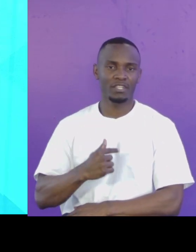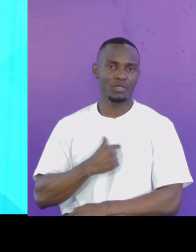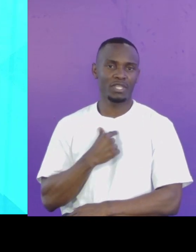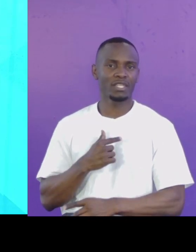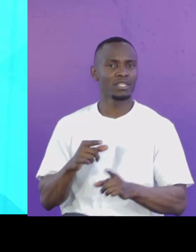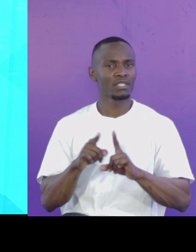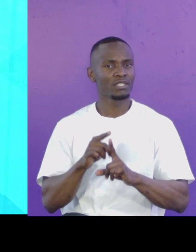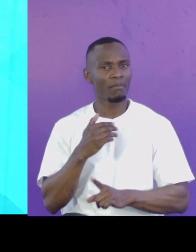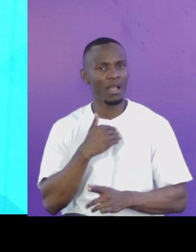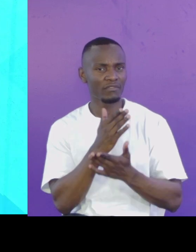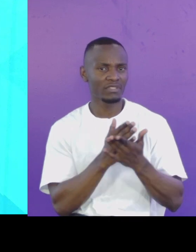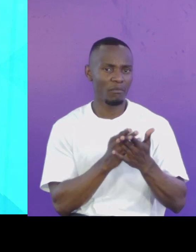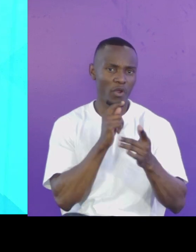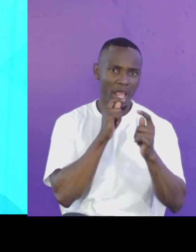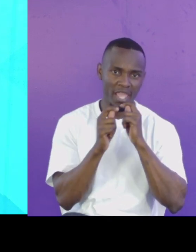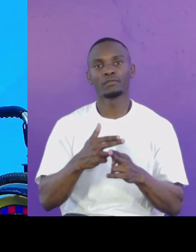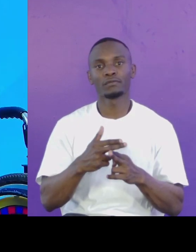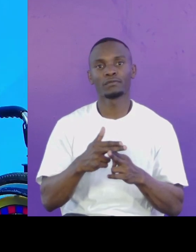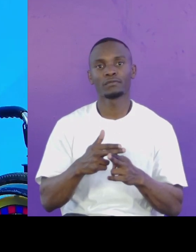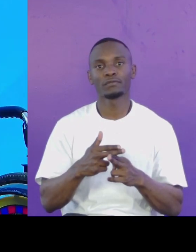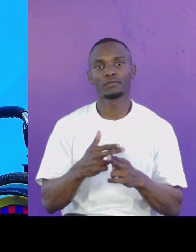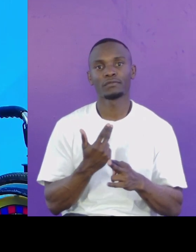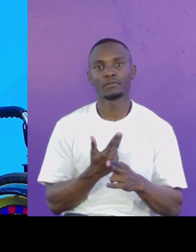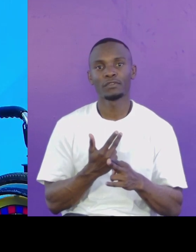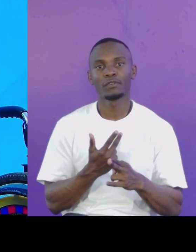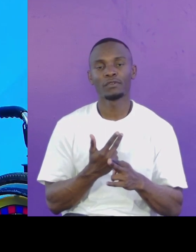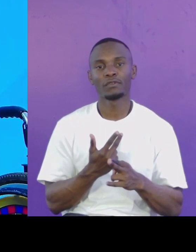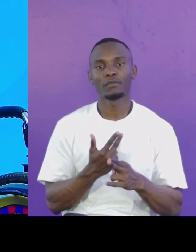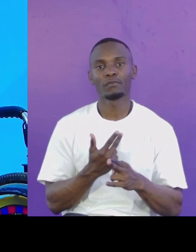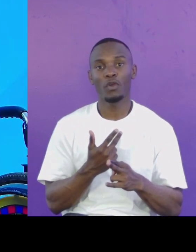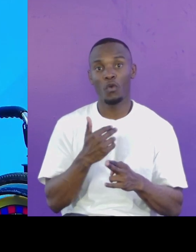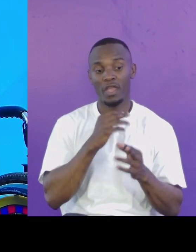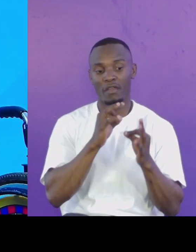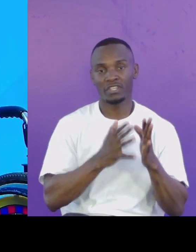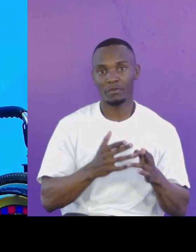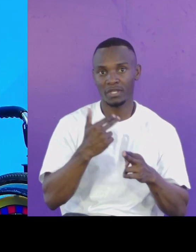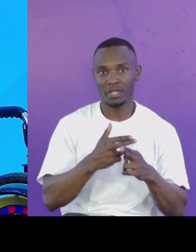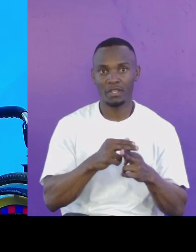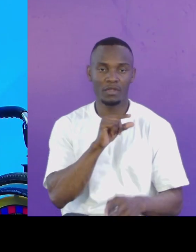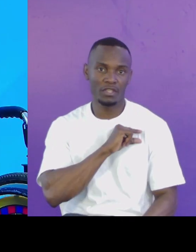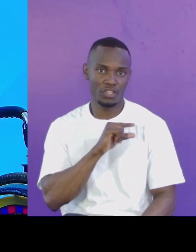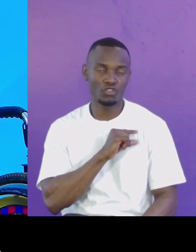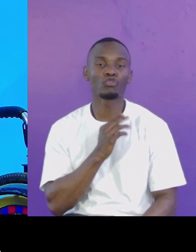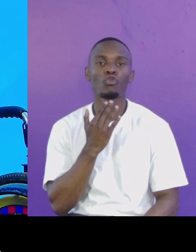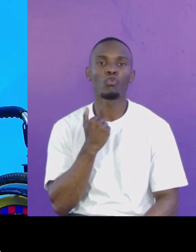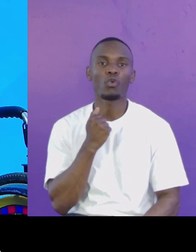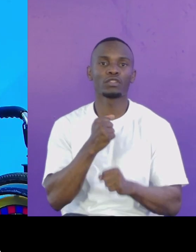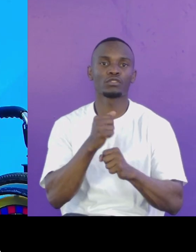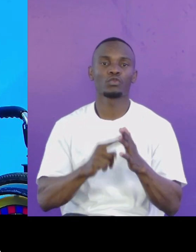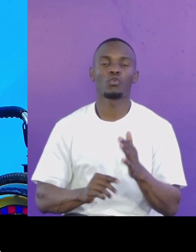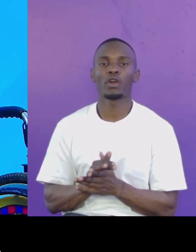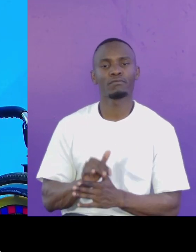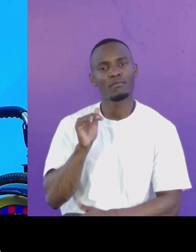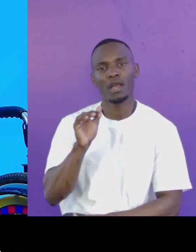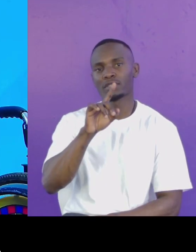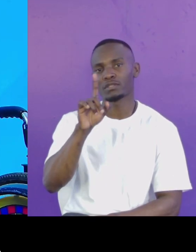some interview, as we have said. I just want to go straight to the questions that